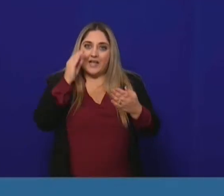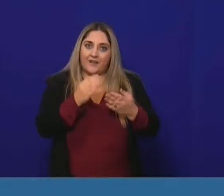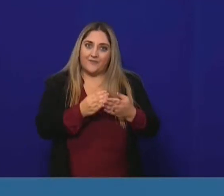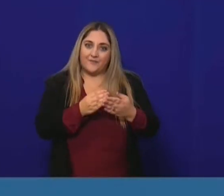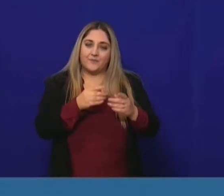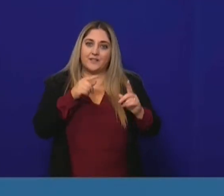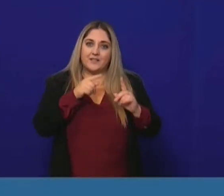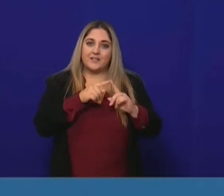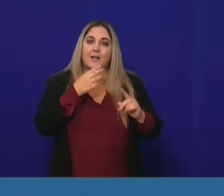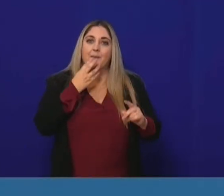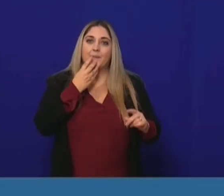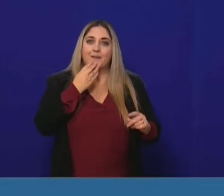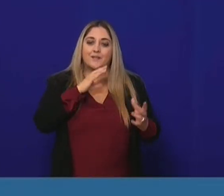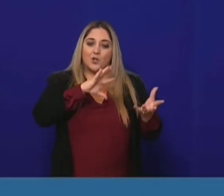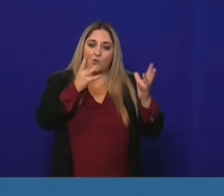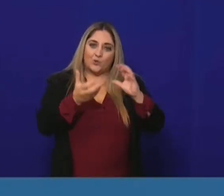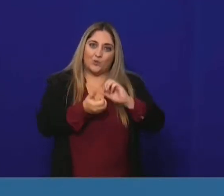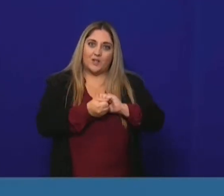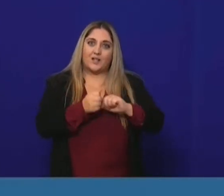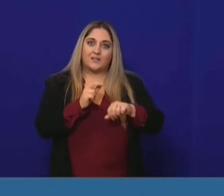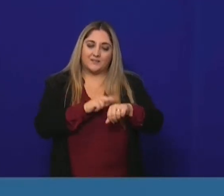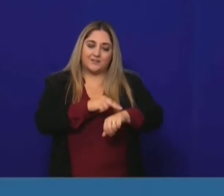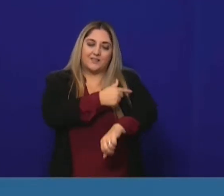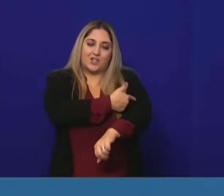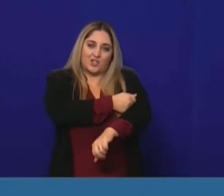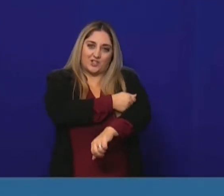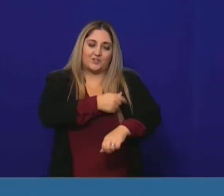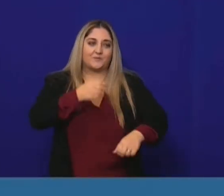ikollna li kulħadd propju jkun imlaqa.